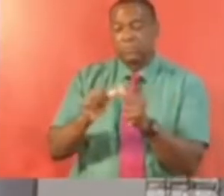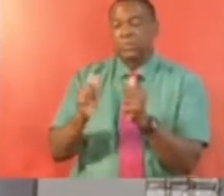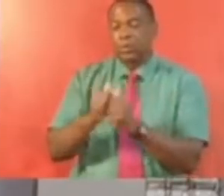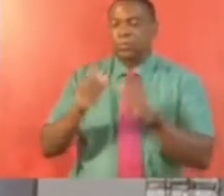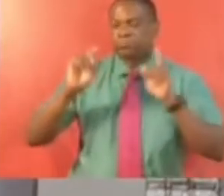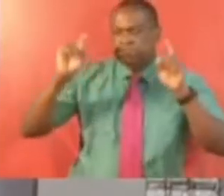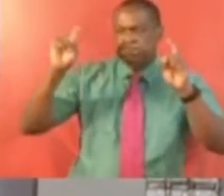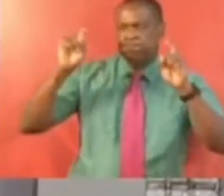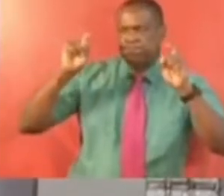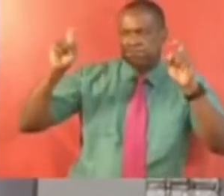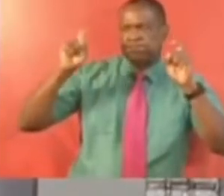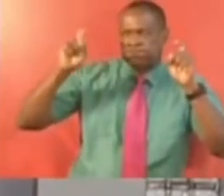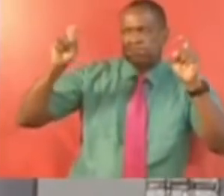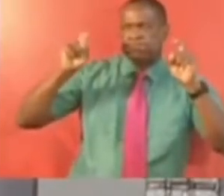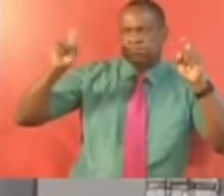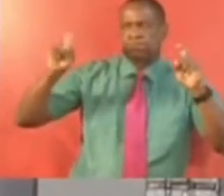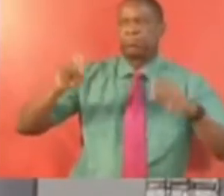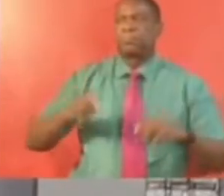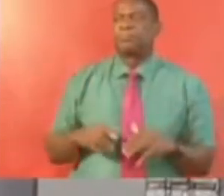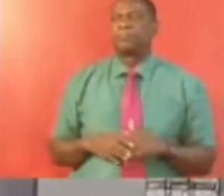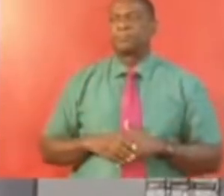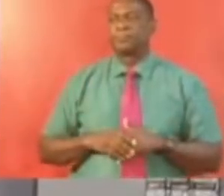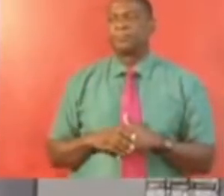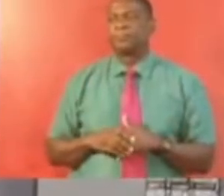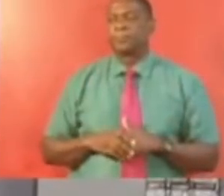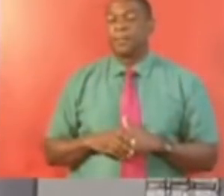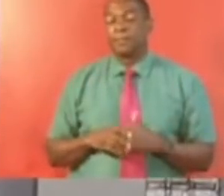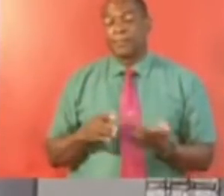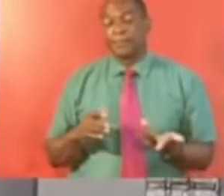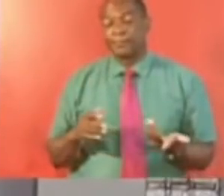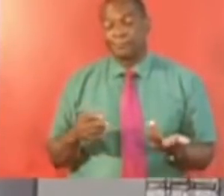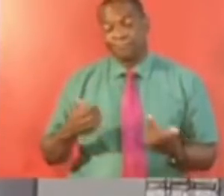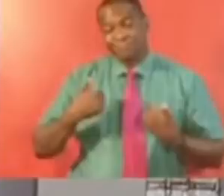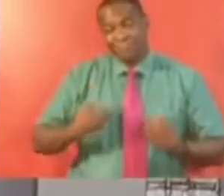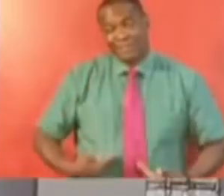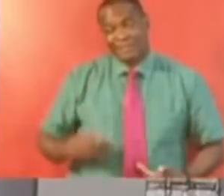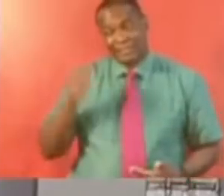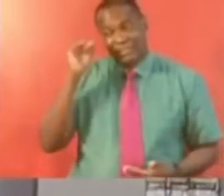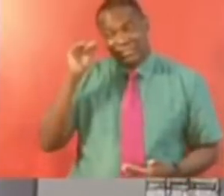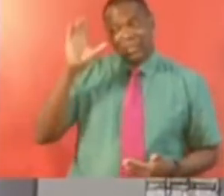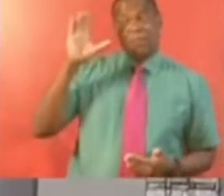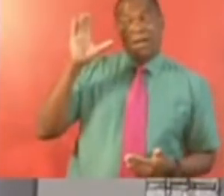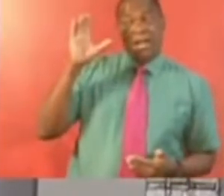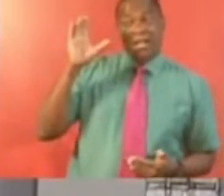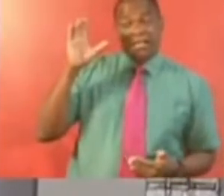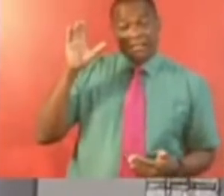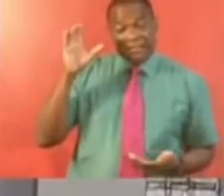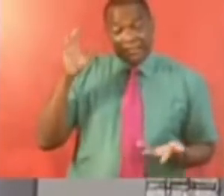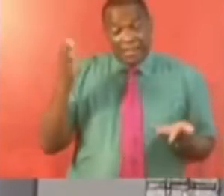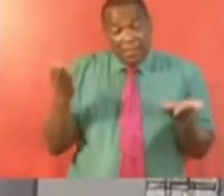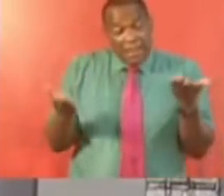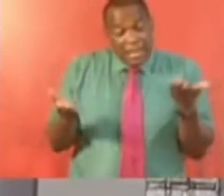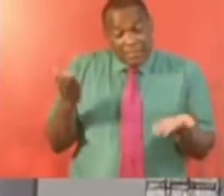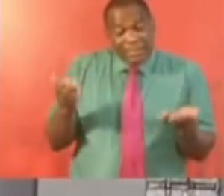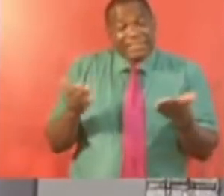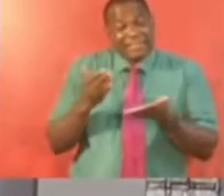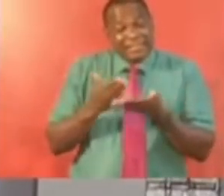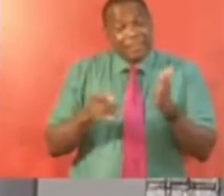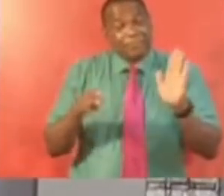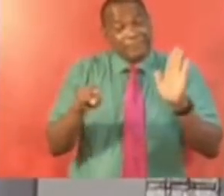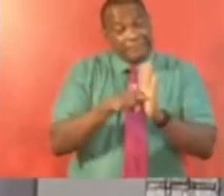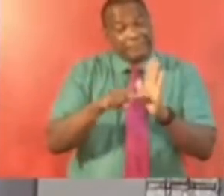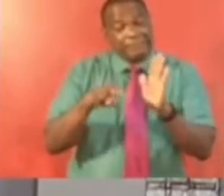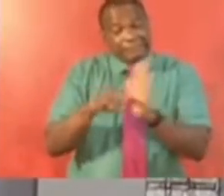will not be surprised, let me put it that way, I will not be surprised if there is some negative fallout on